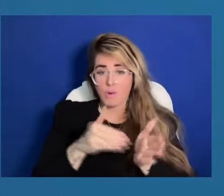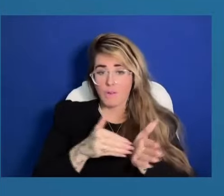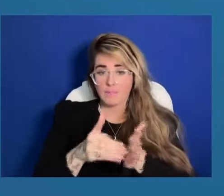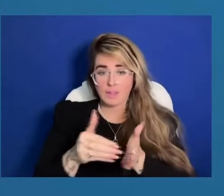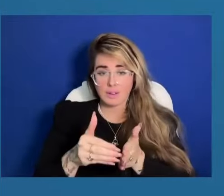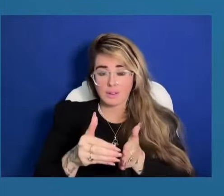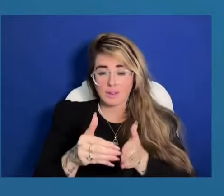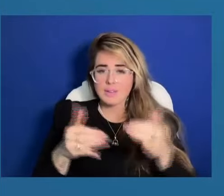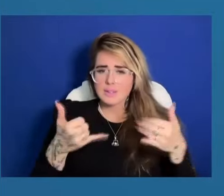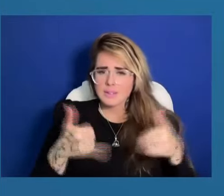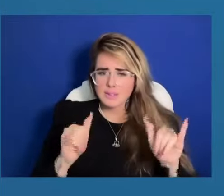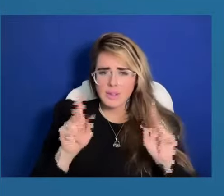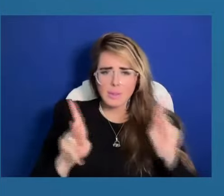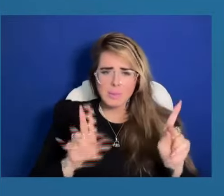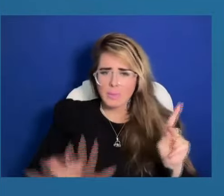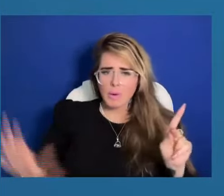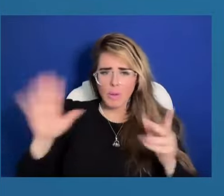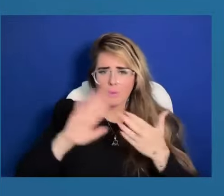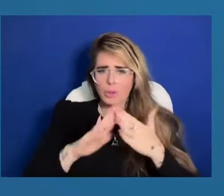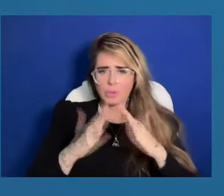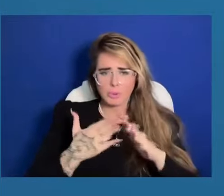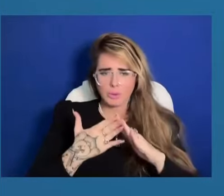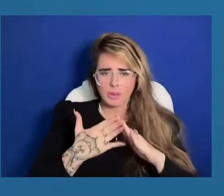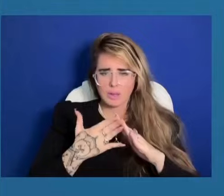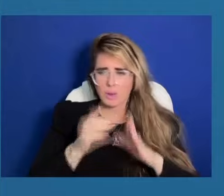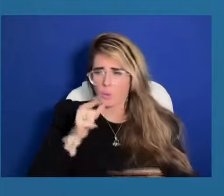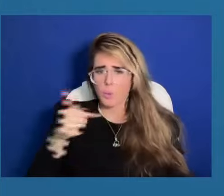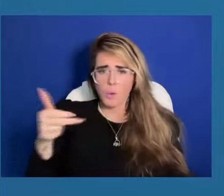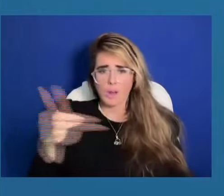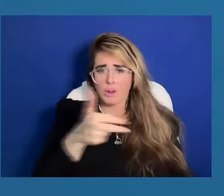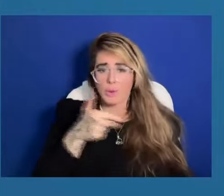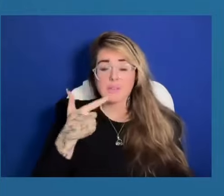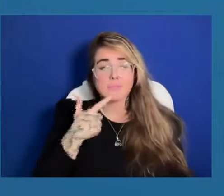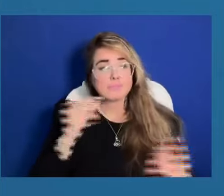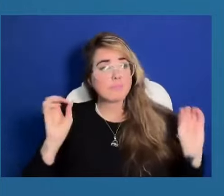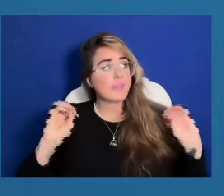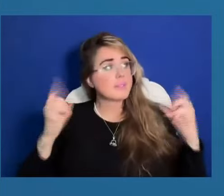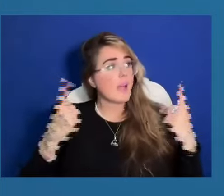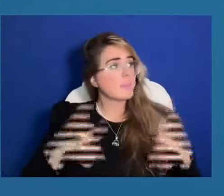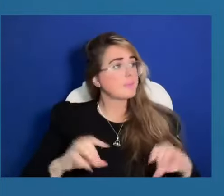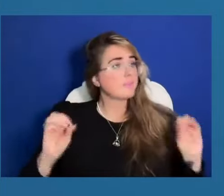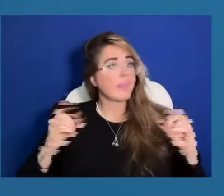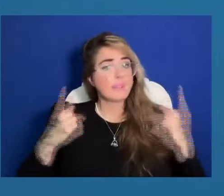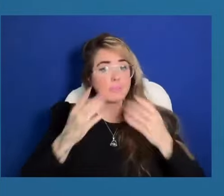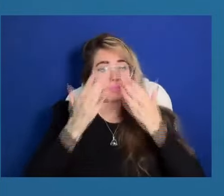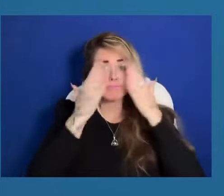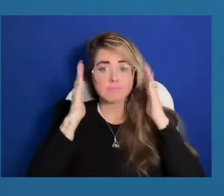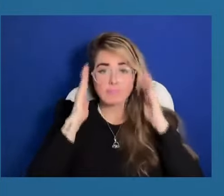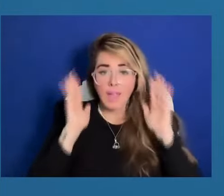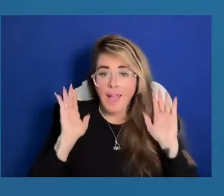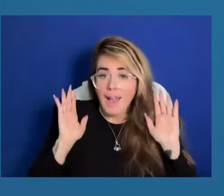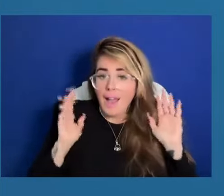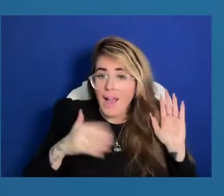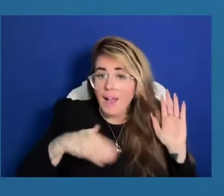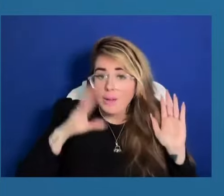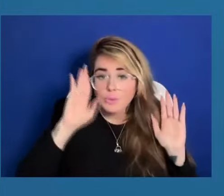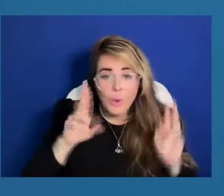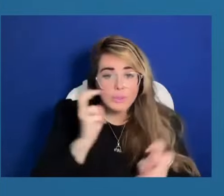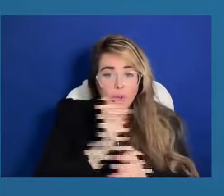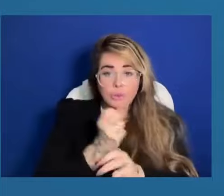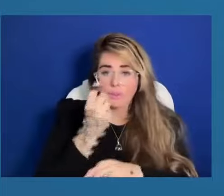still people in our community literally walking around and saying nothing is happening. I know, it's hard to understand, but